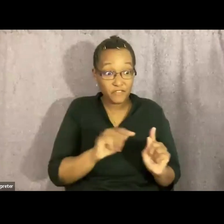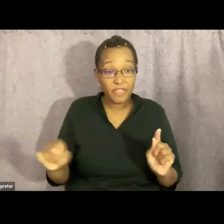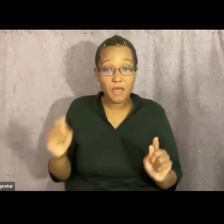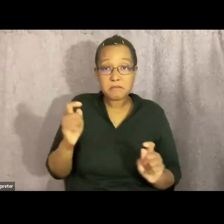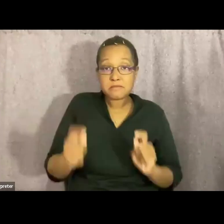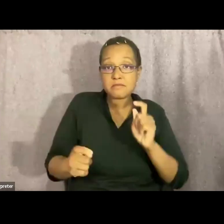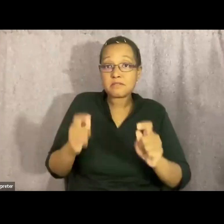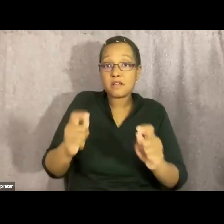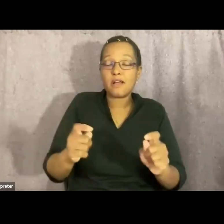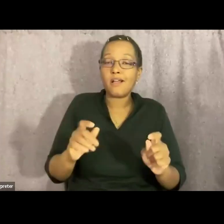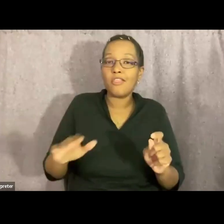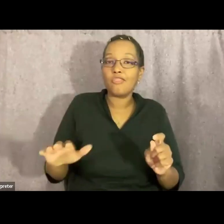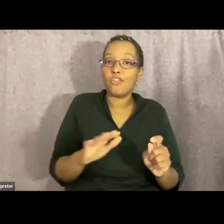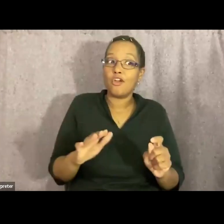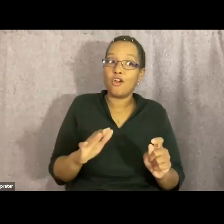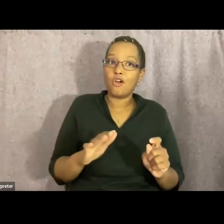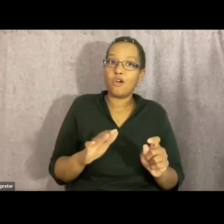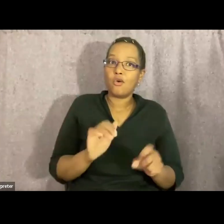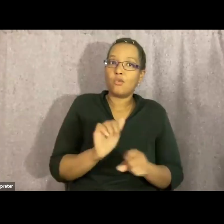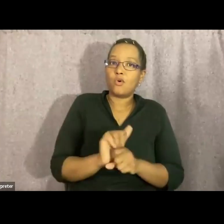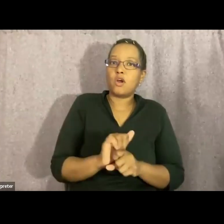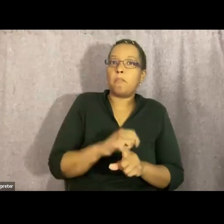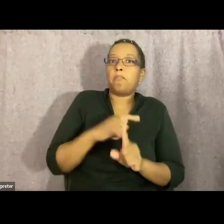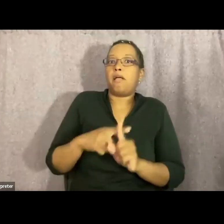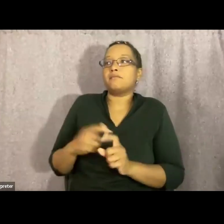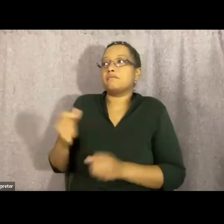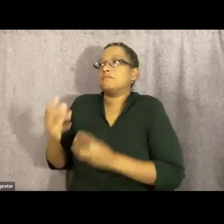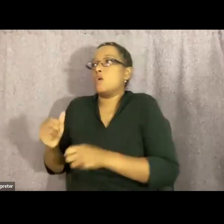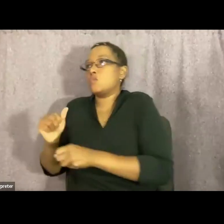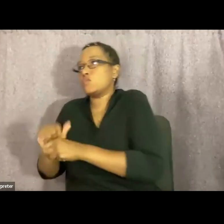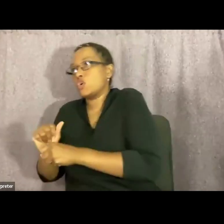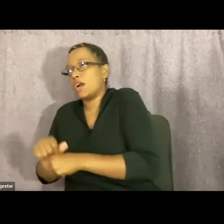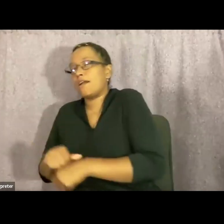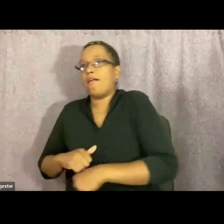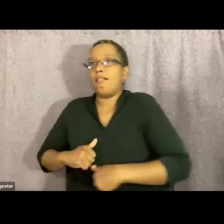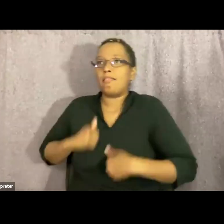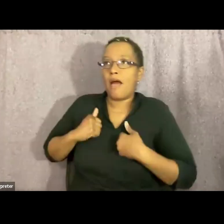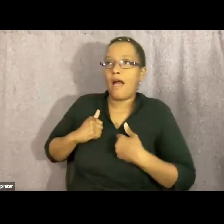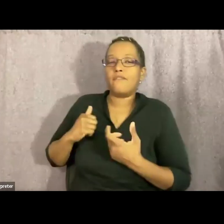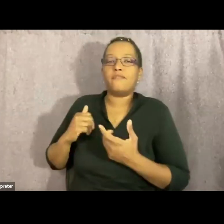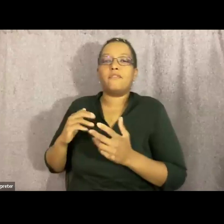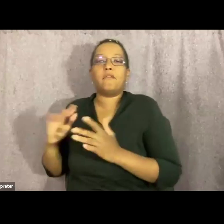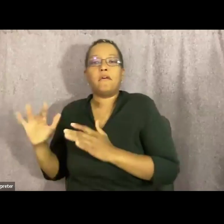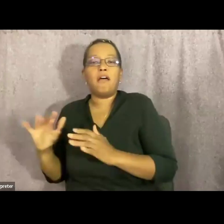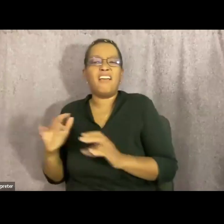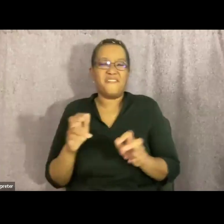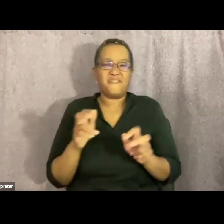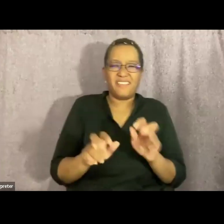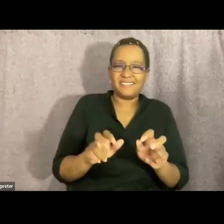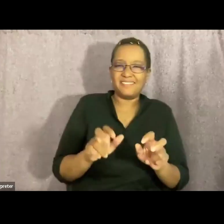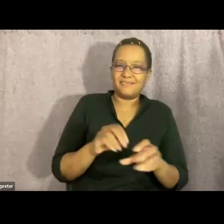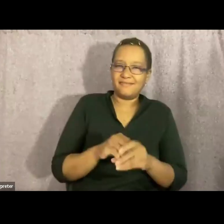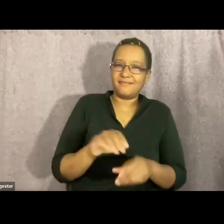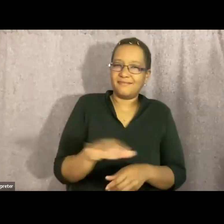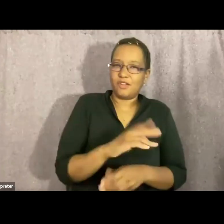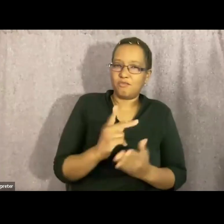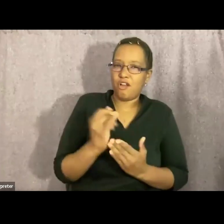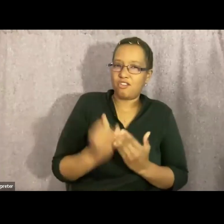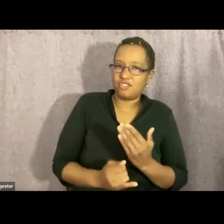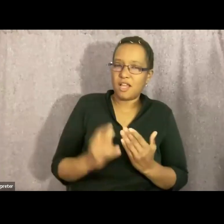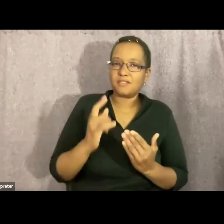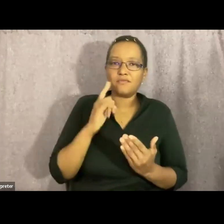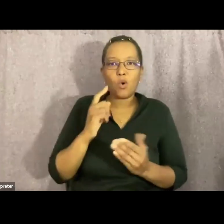life outside of this intensive to invest in their projects and create something special to share